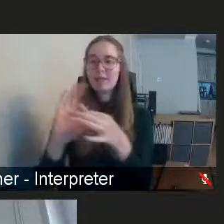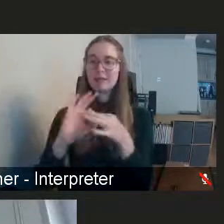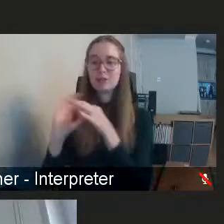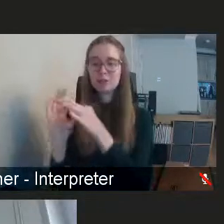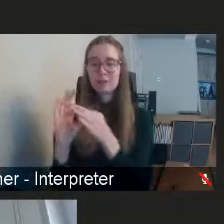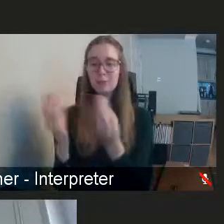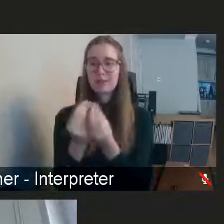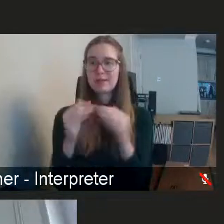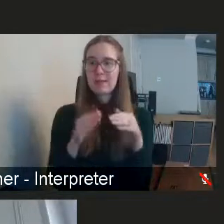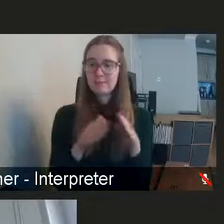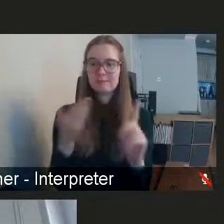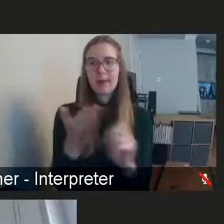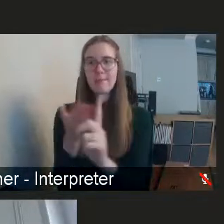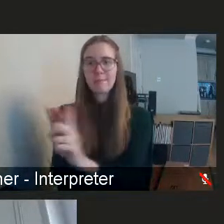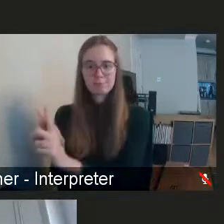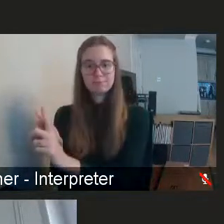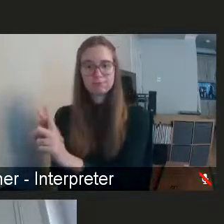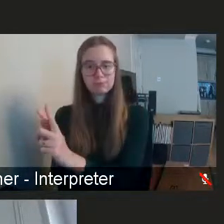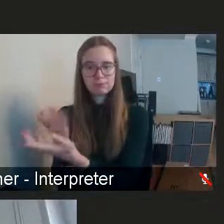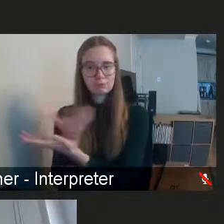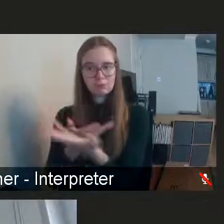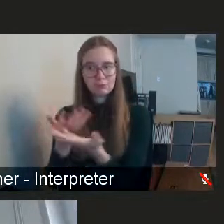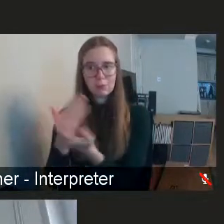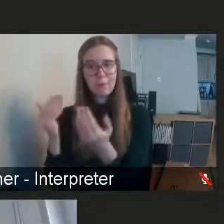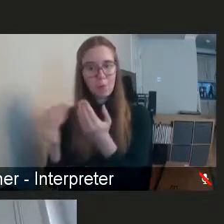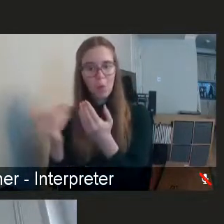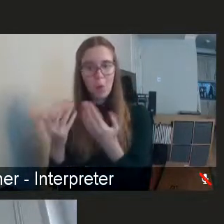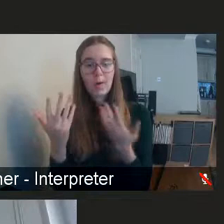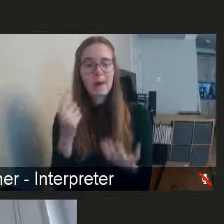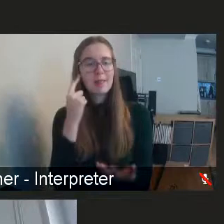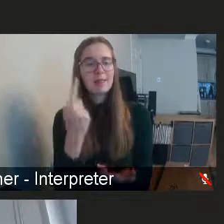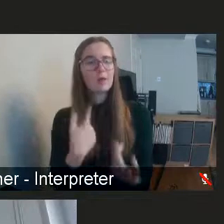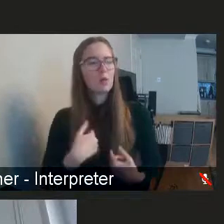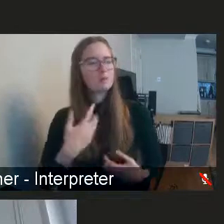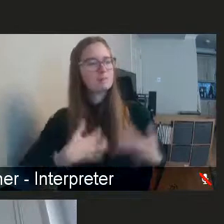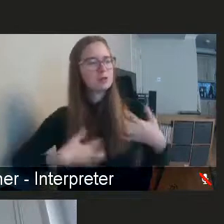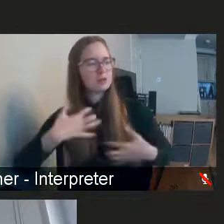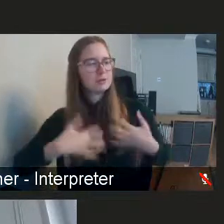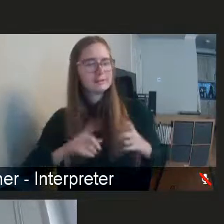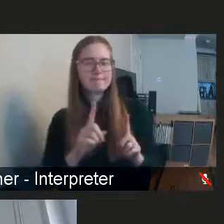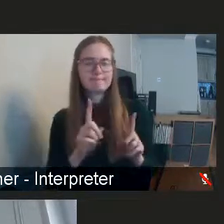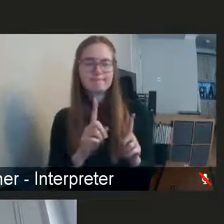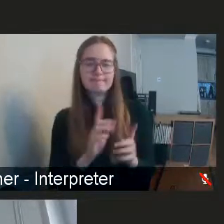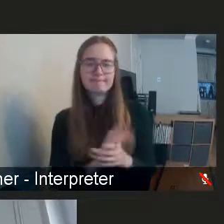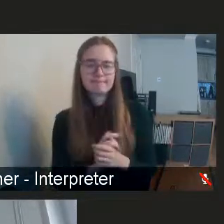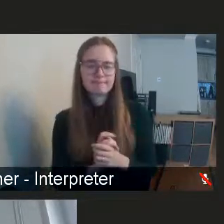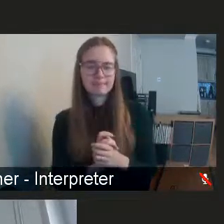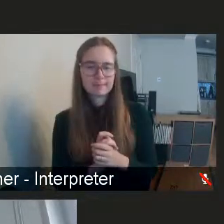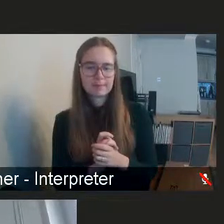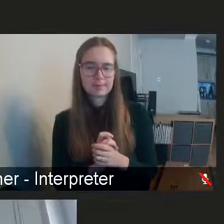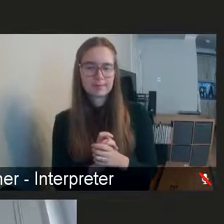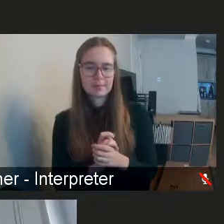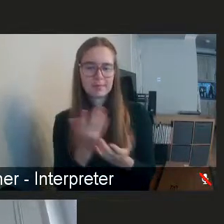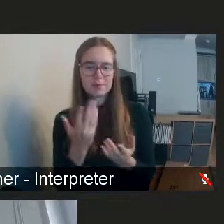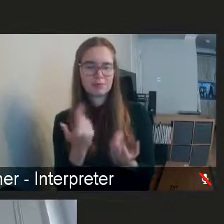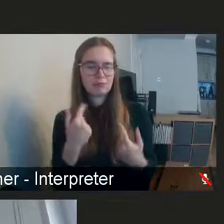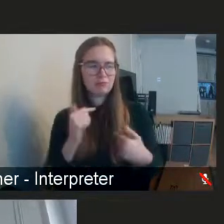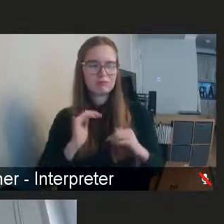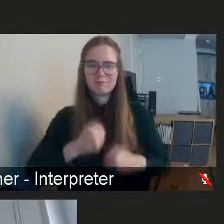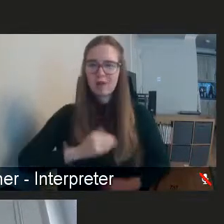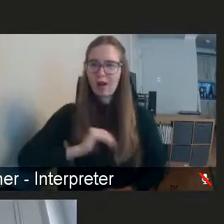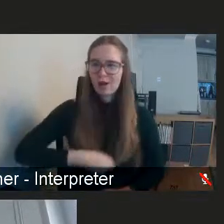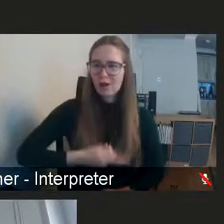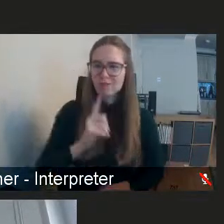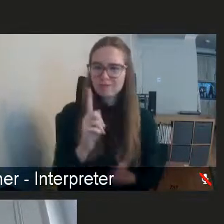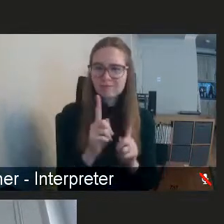that we are. But I think it would be interesting to see, you know, what the appetite is there for